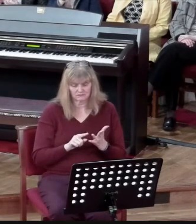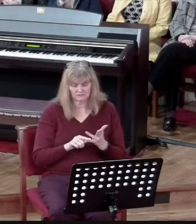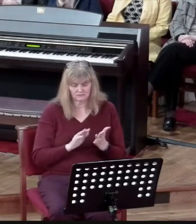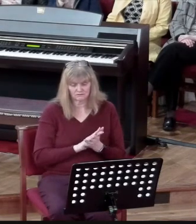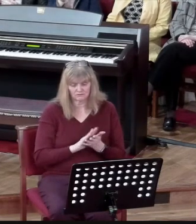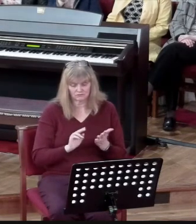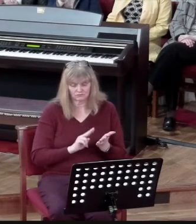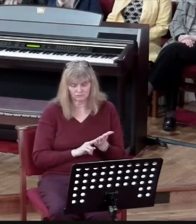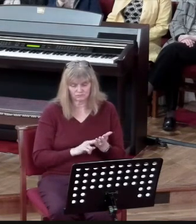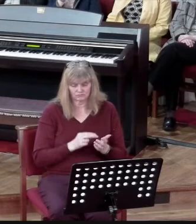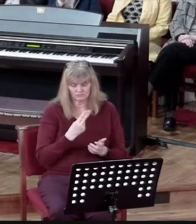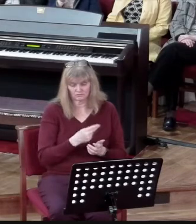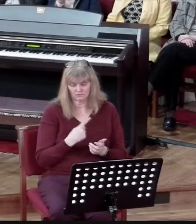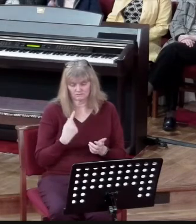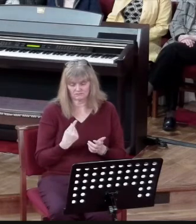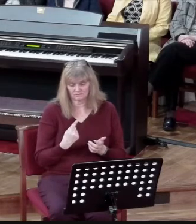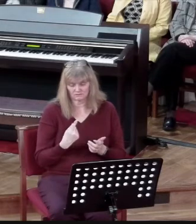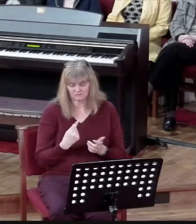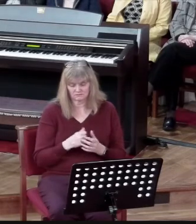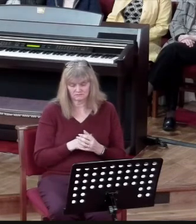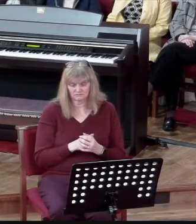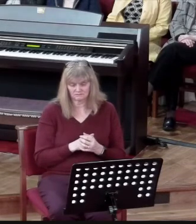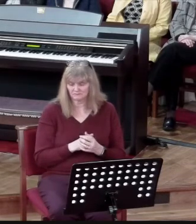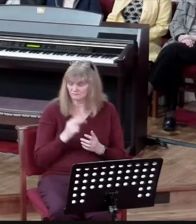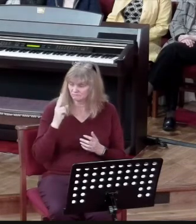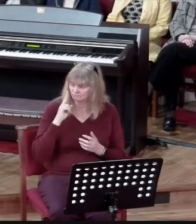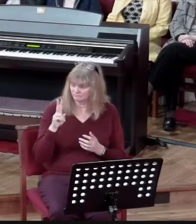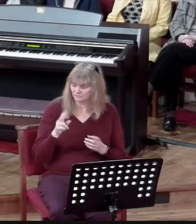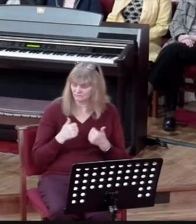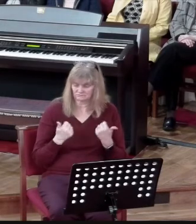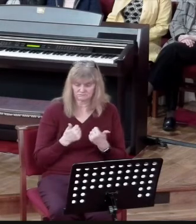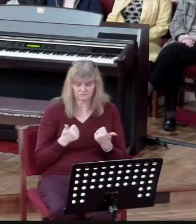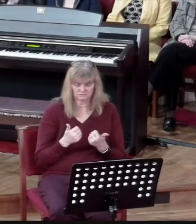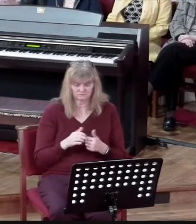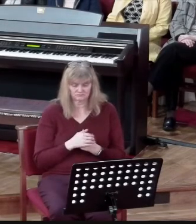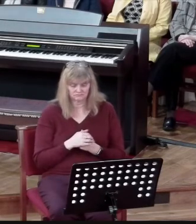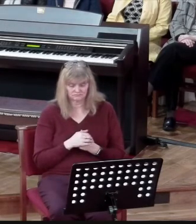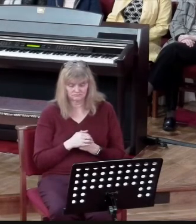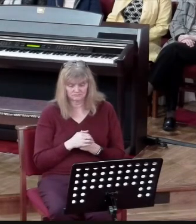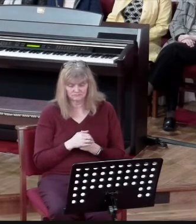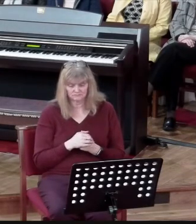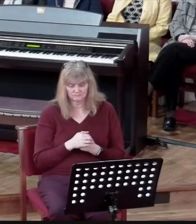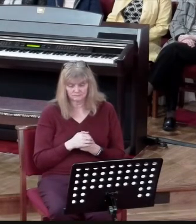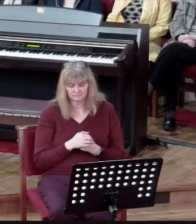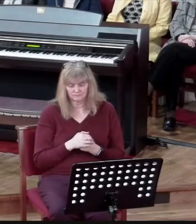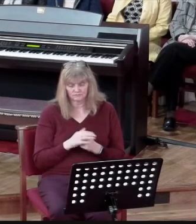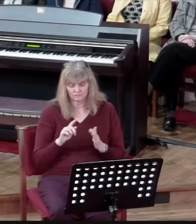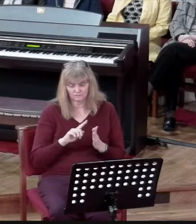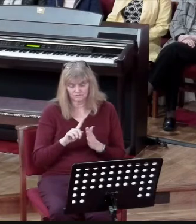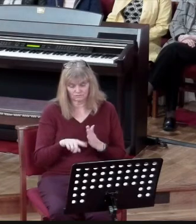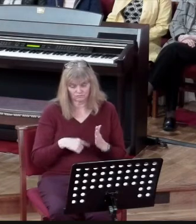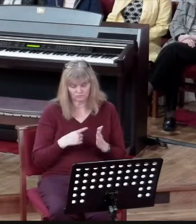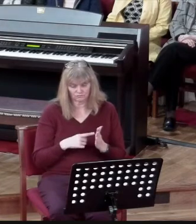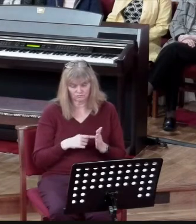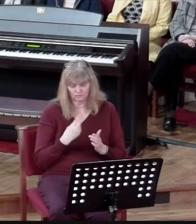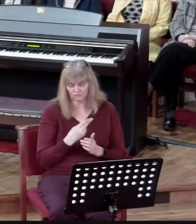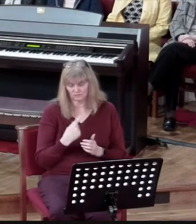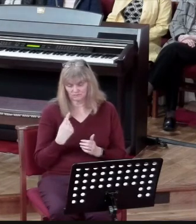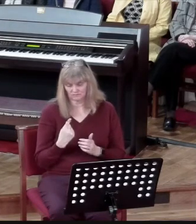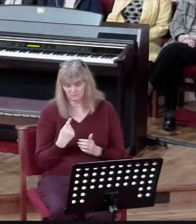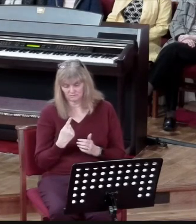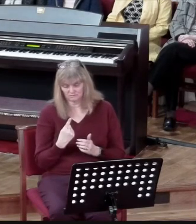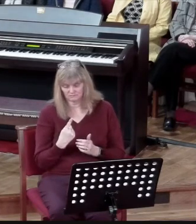first time and those words? You know, in Luke 5, it tells us James and John were there as well. So in John 21, there's Peter and James and John,